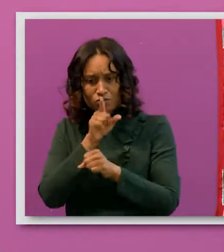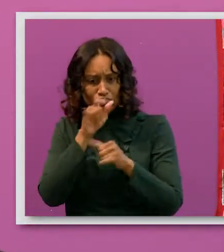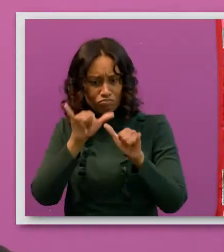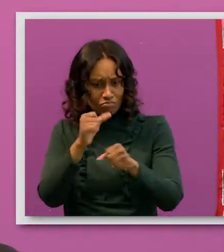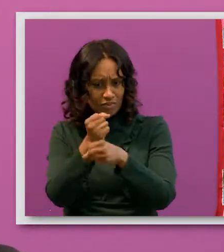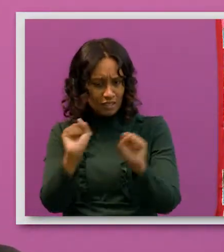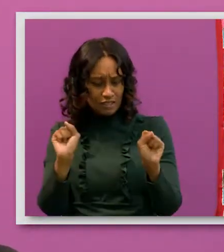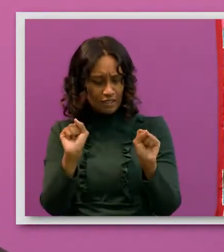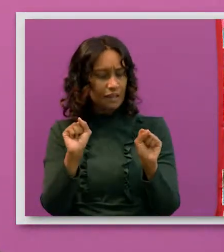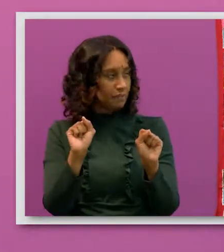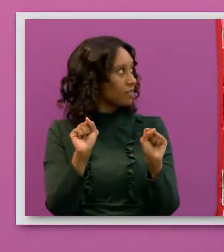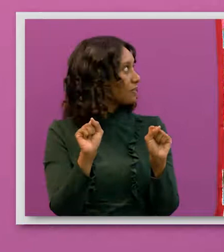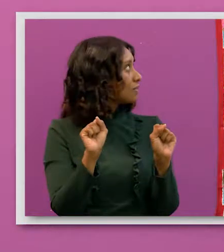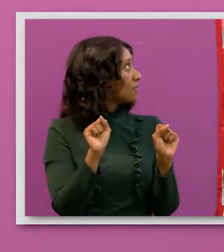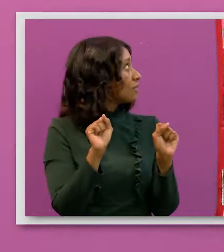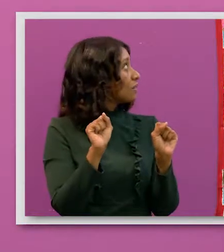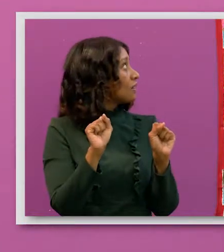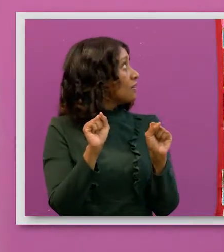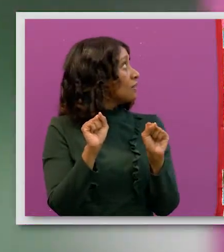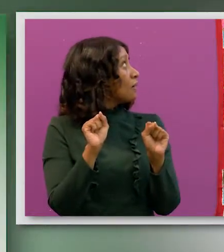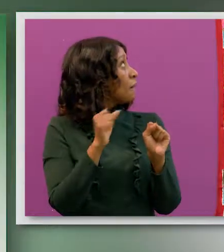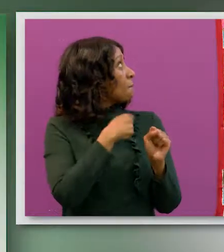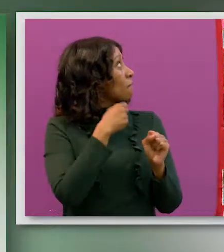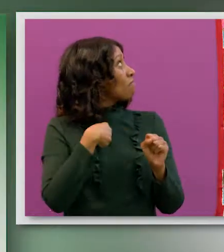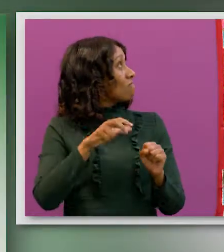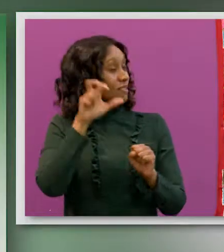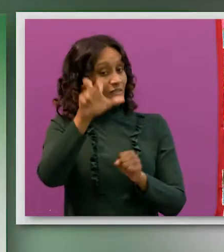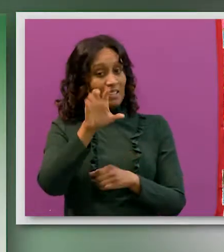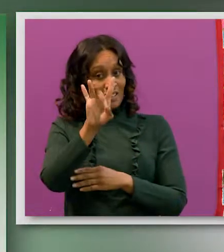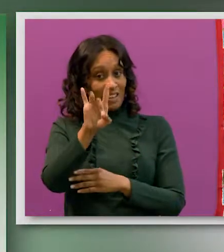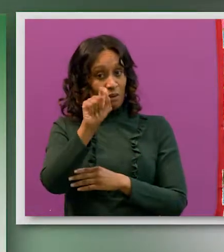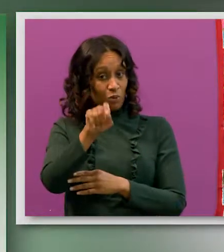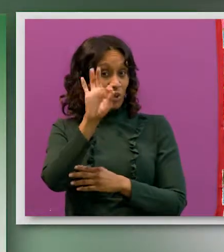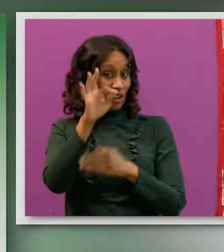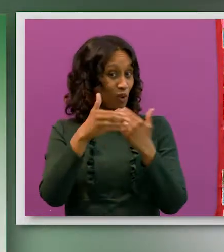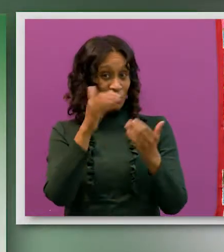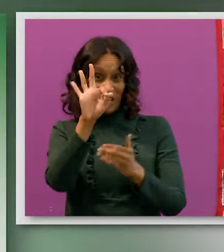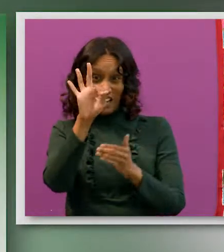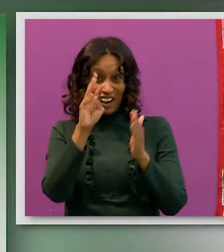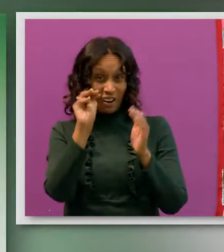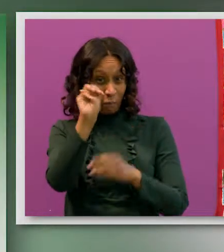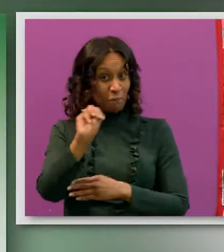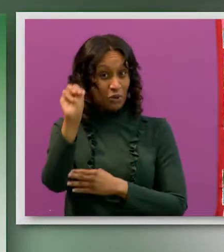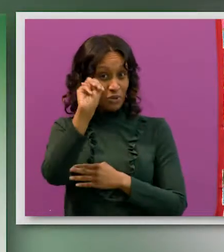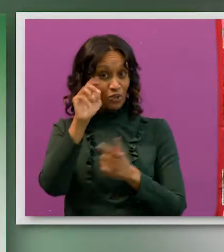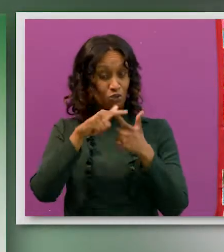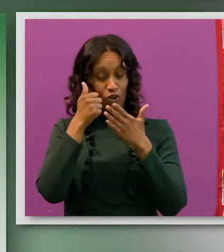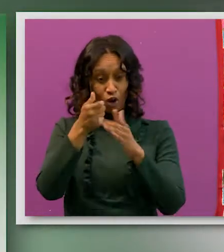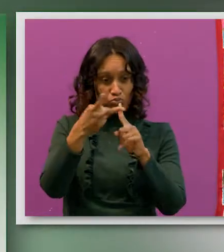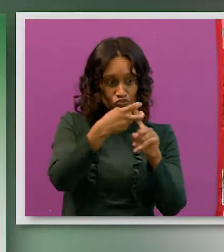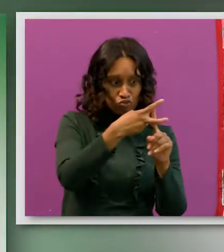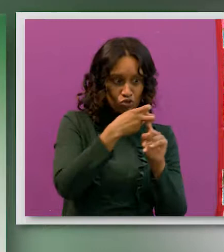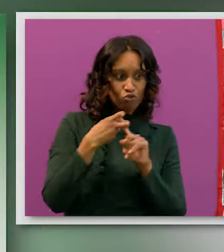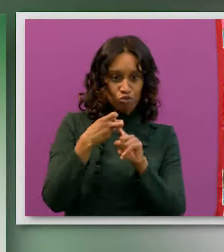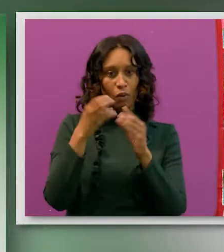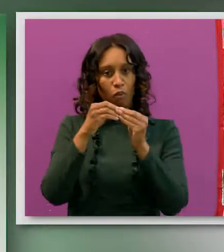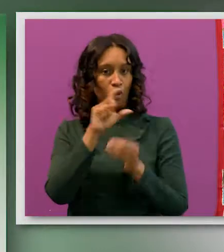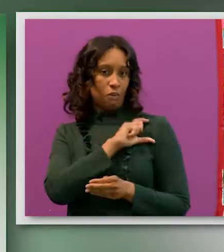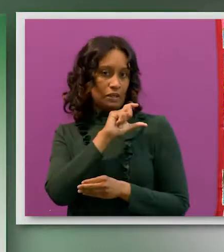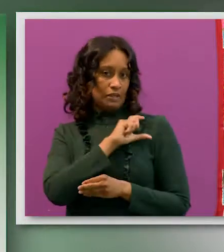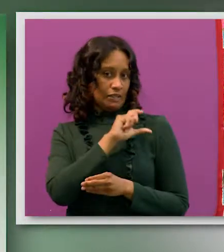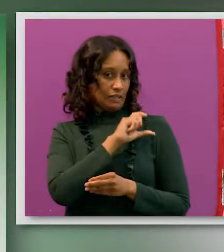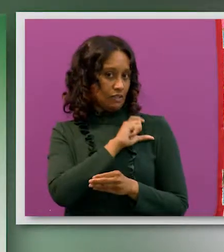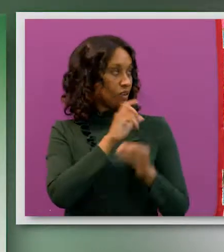continue to make our community prosper. So we've invested nearly $9 million to help recruit and retain police officers,